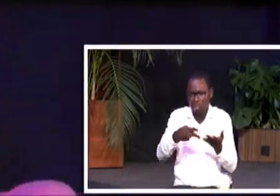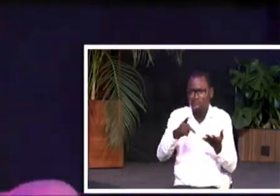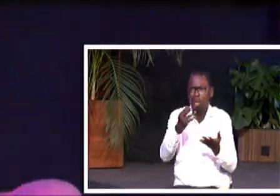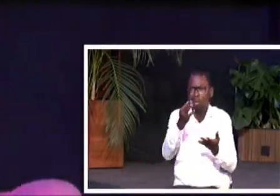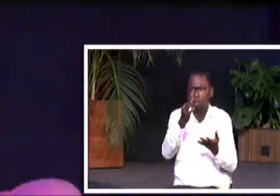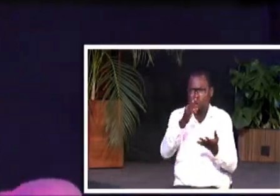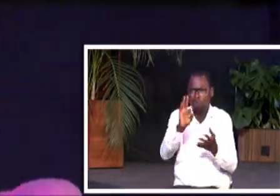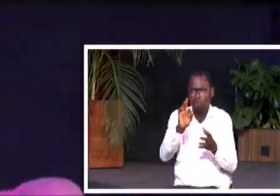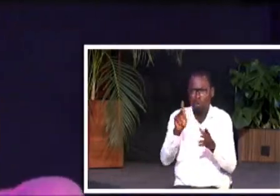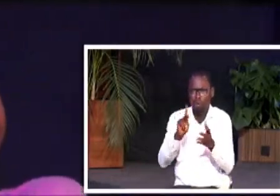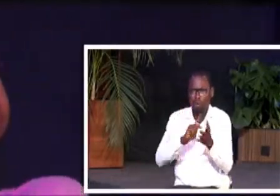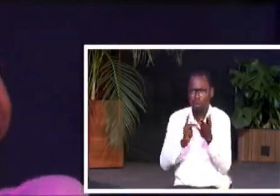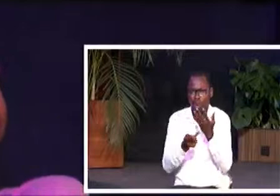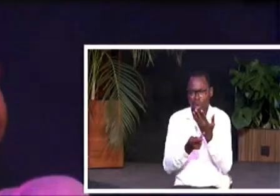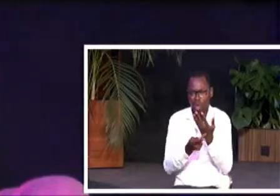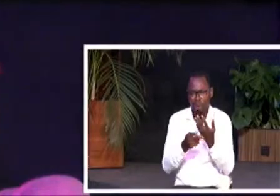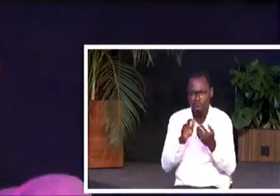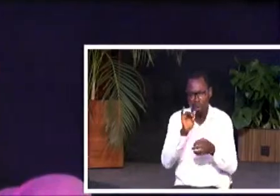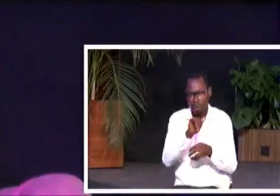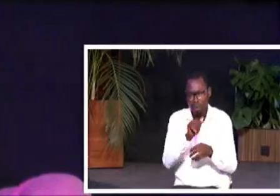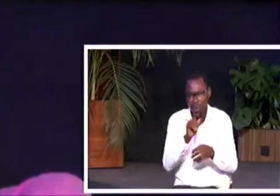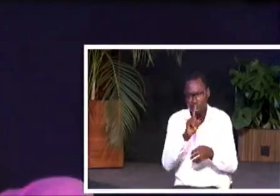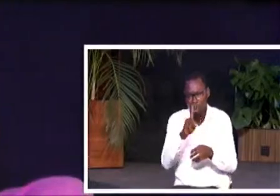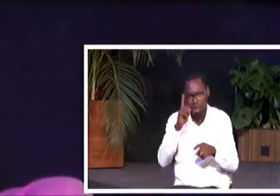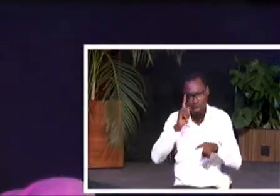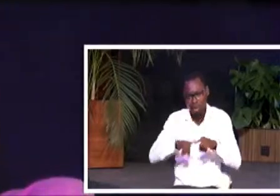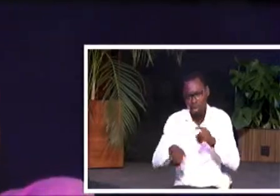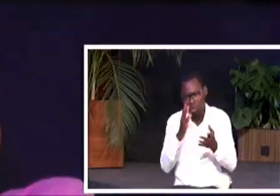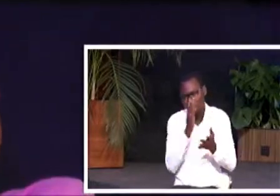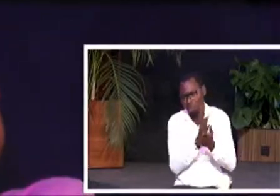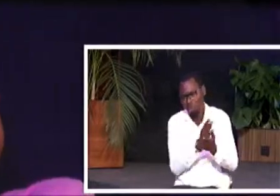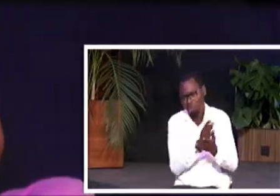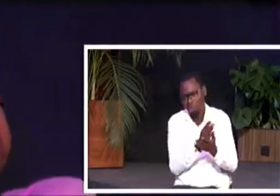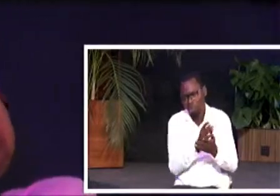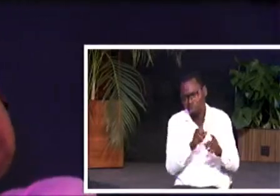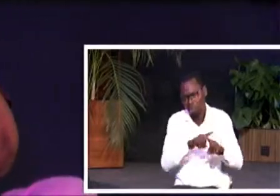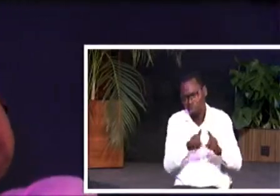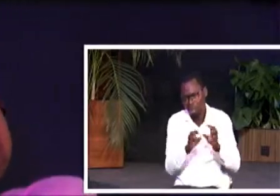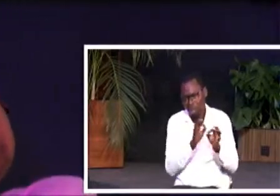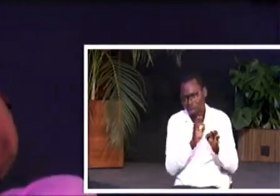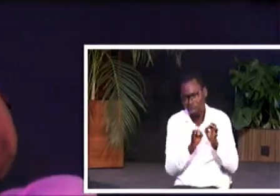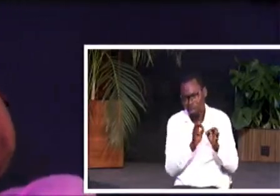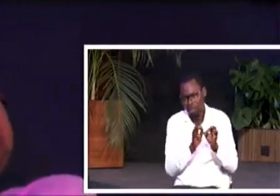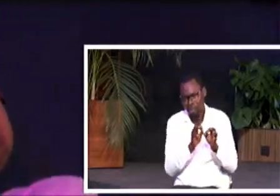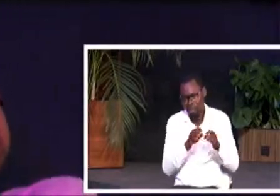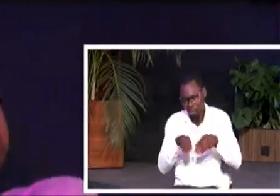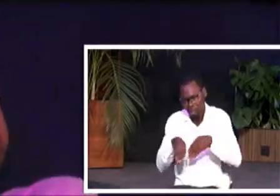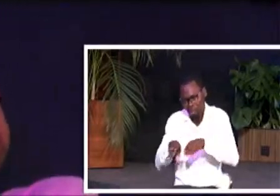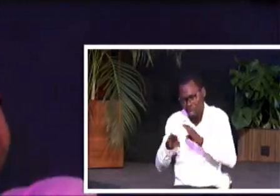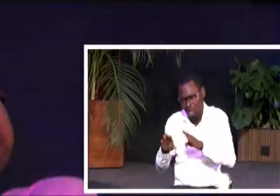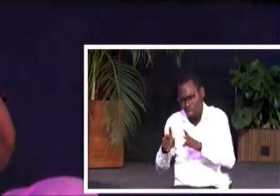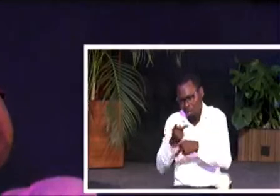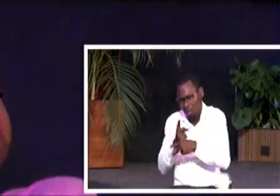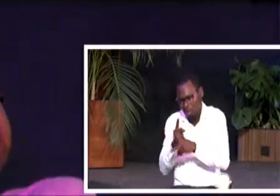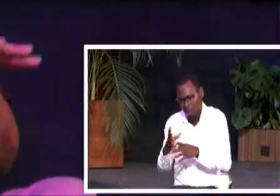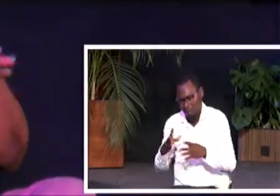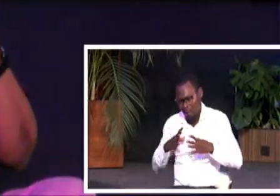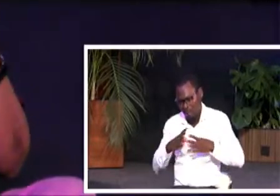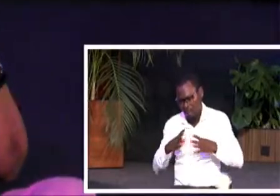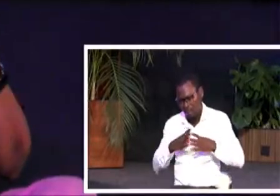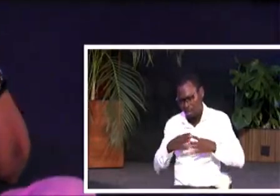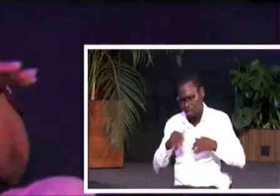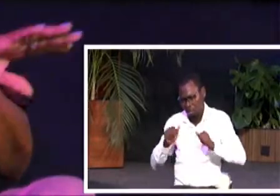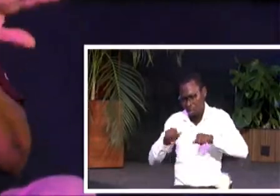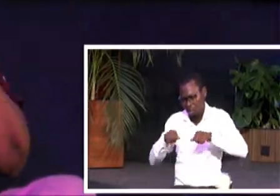your program. That one, you can't do away with it. But if you market your products well and you are able